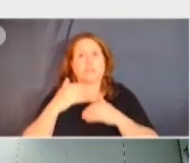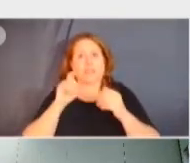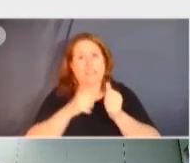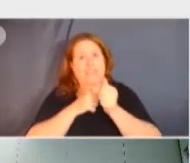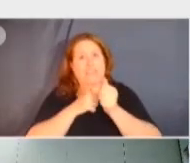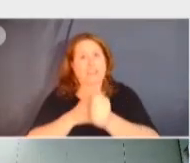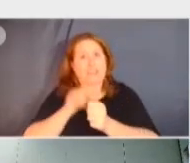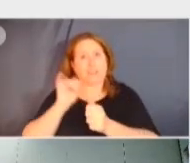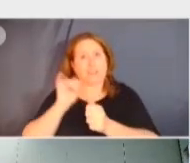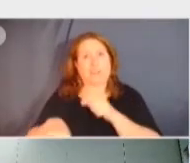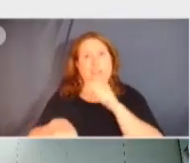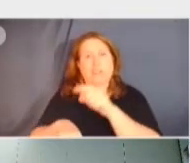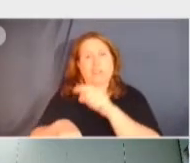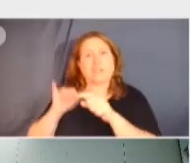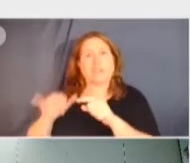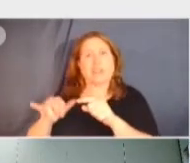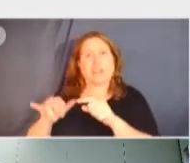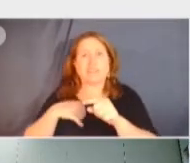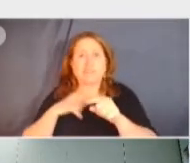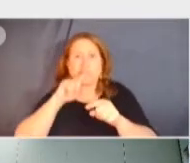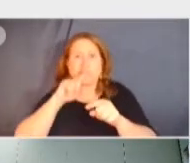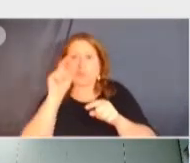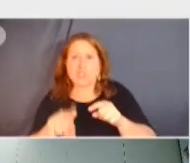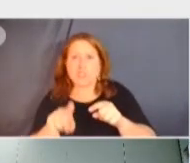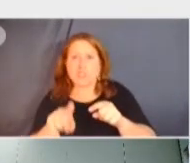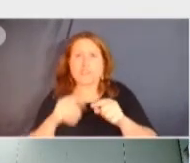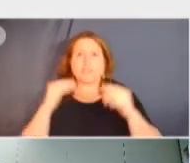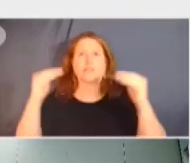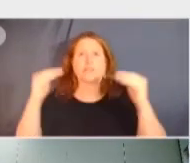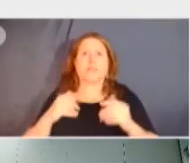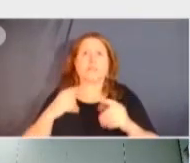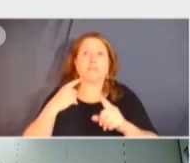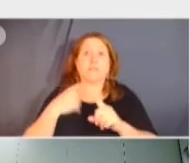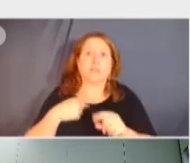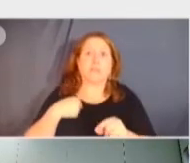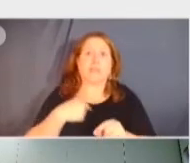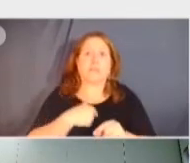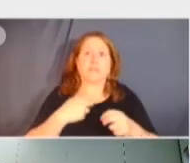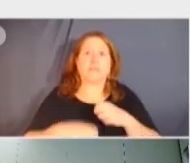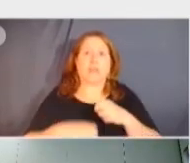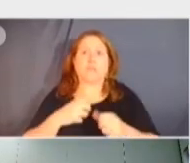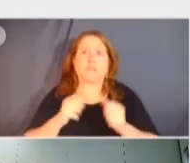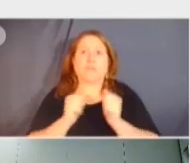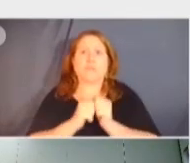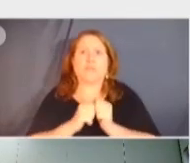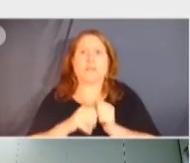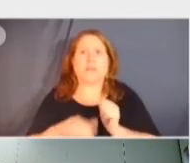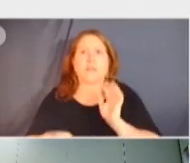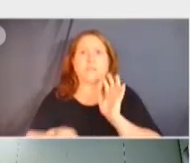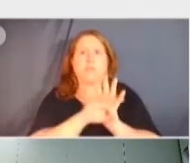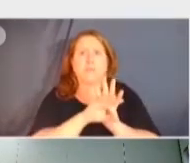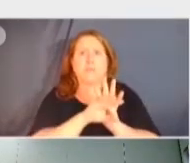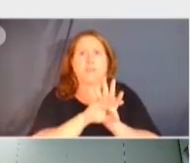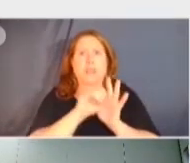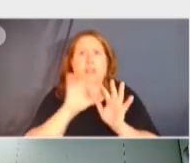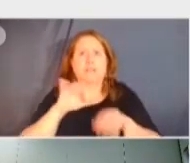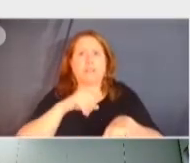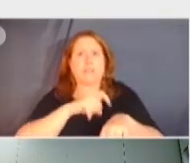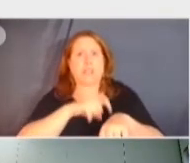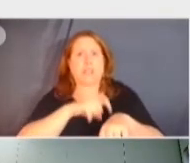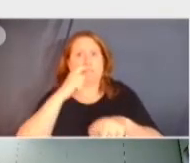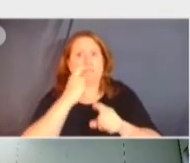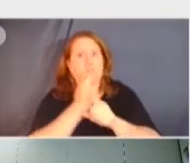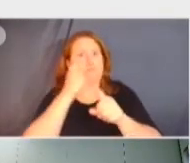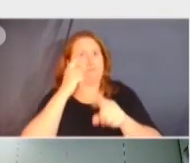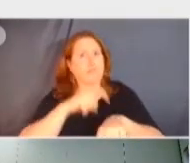I wanted to talk about was we have a problem in getting appointments on time for a personnel that we have. Uniquely,